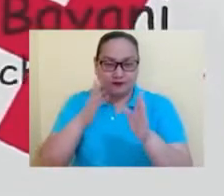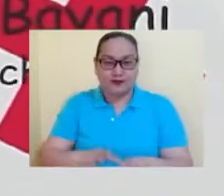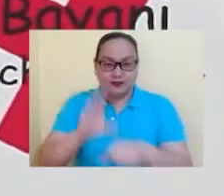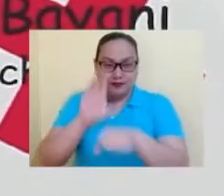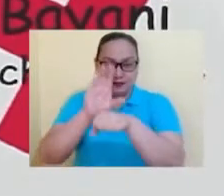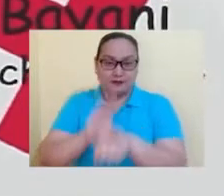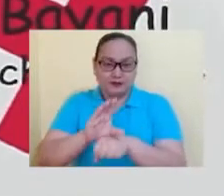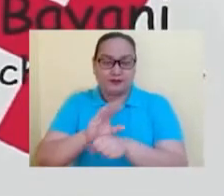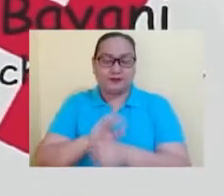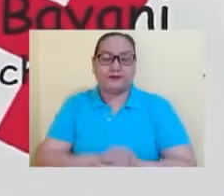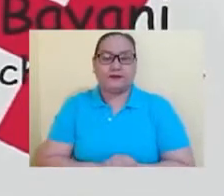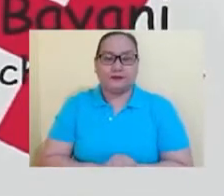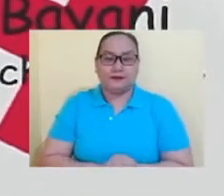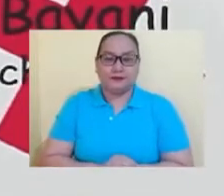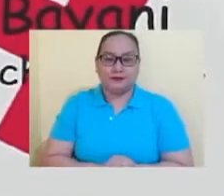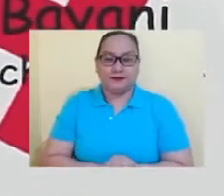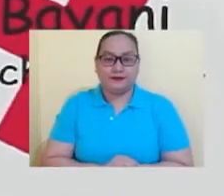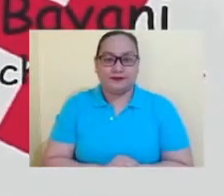victim's condition.